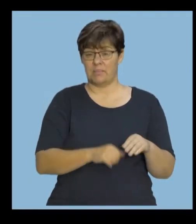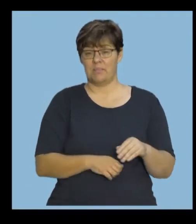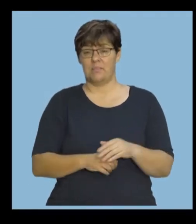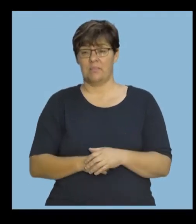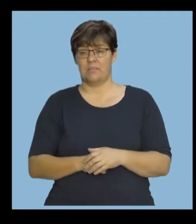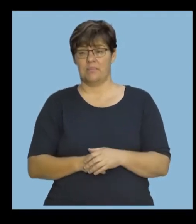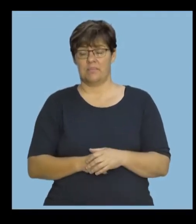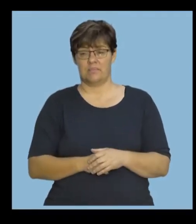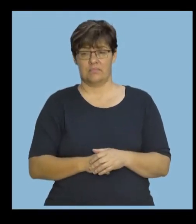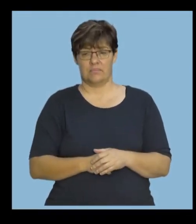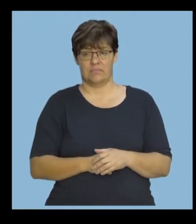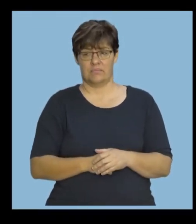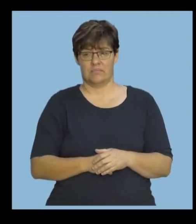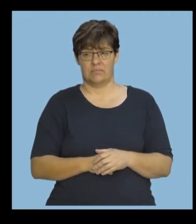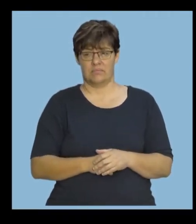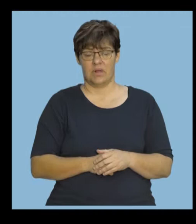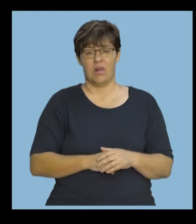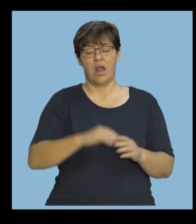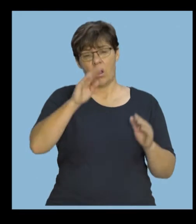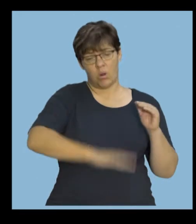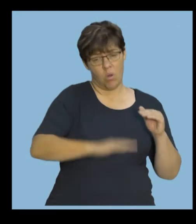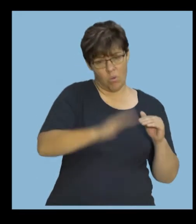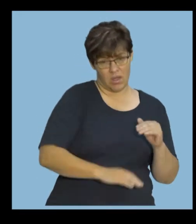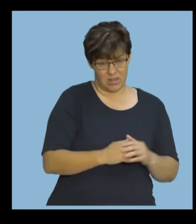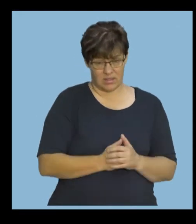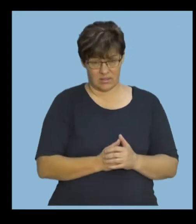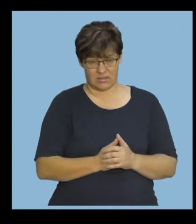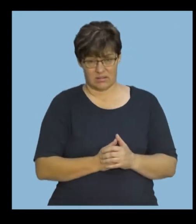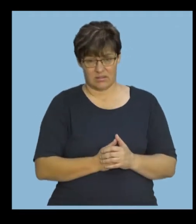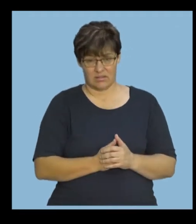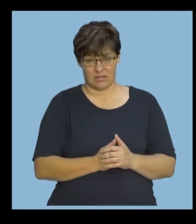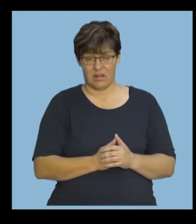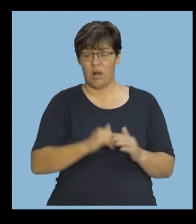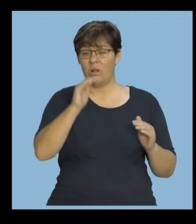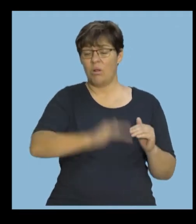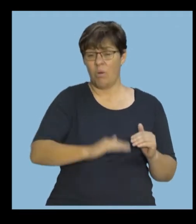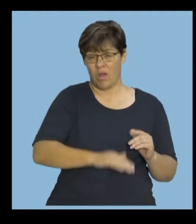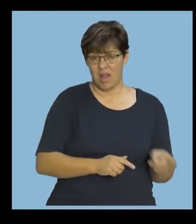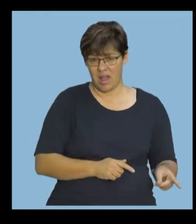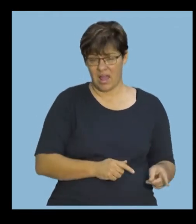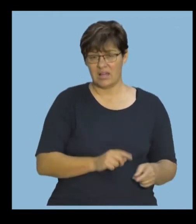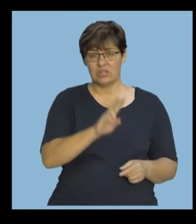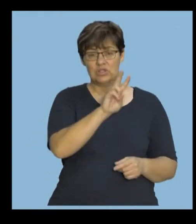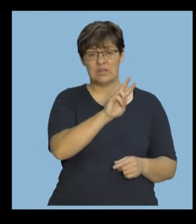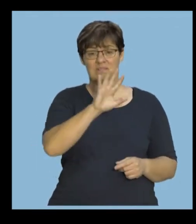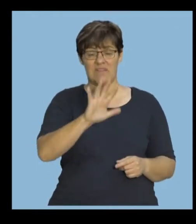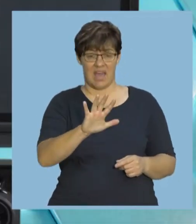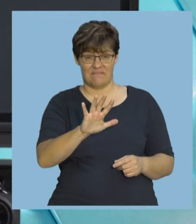minimum, the lower quartile. And remember, the lower quartile is